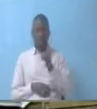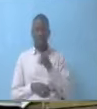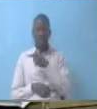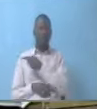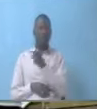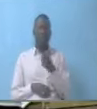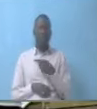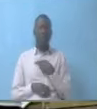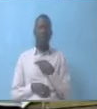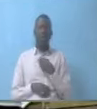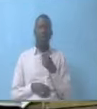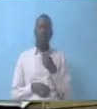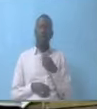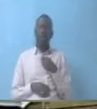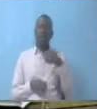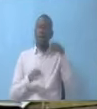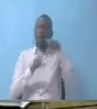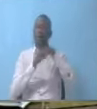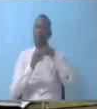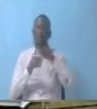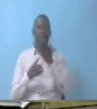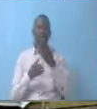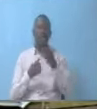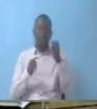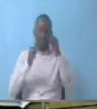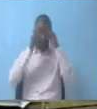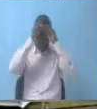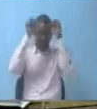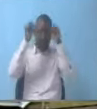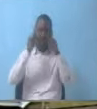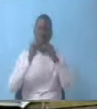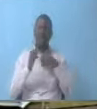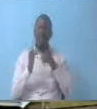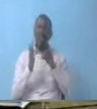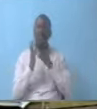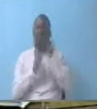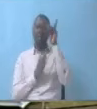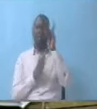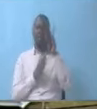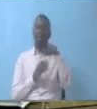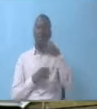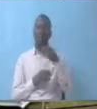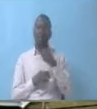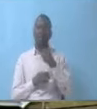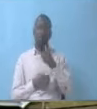they are passengers to any government. I don't agree. They are specialists of great